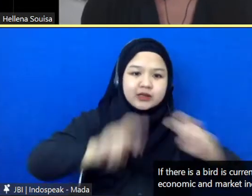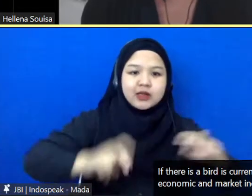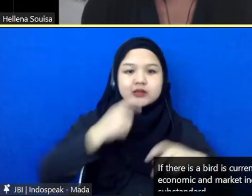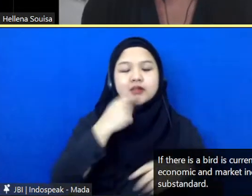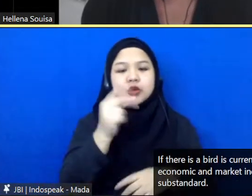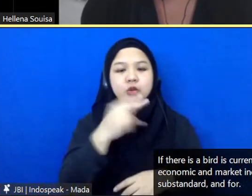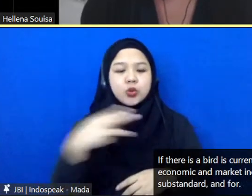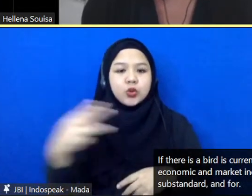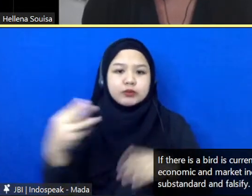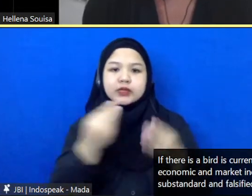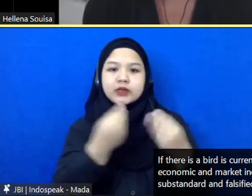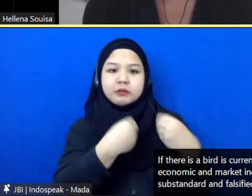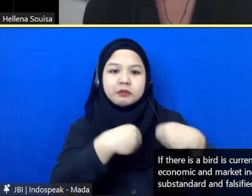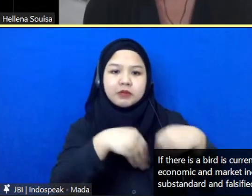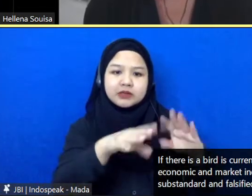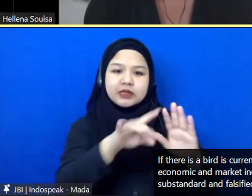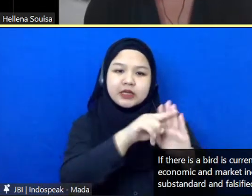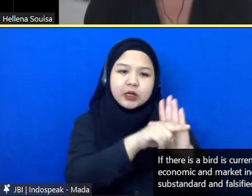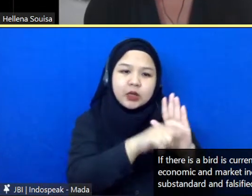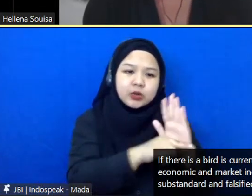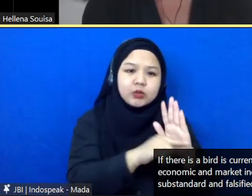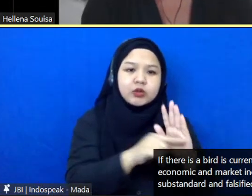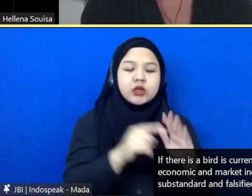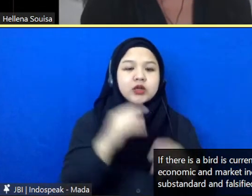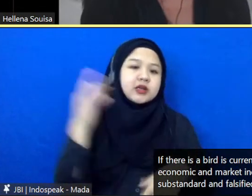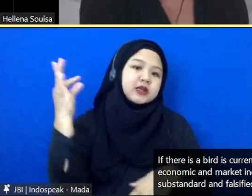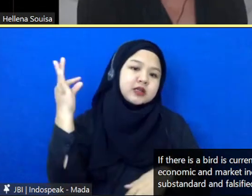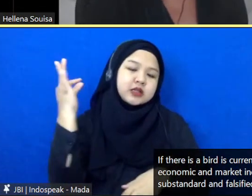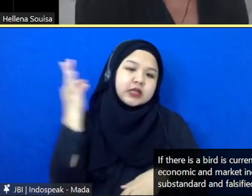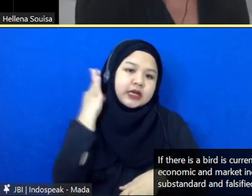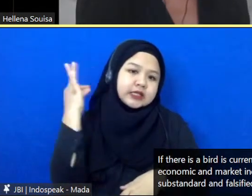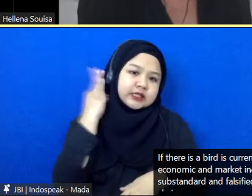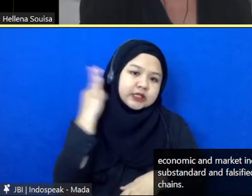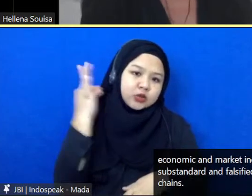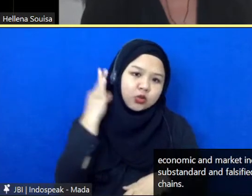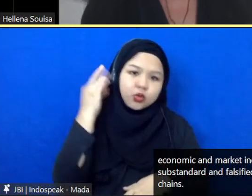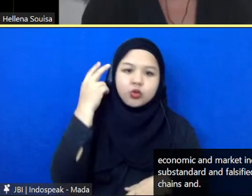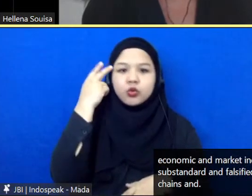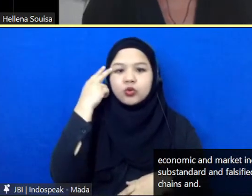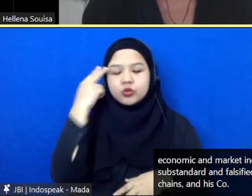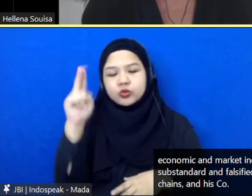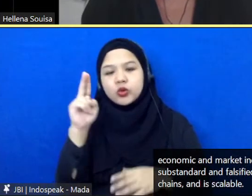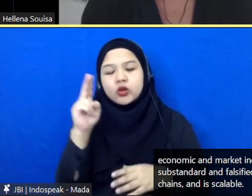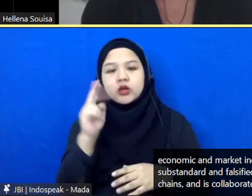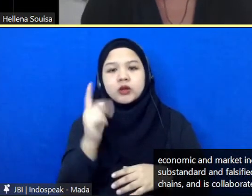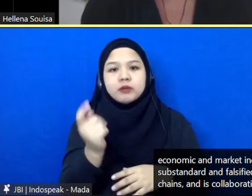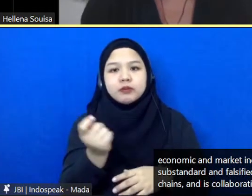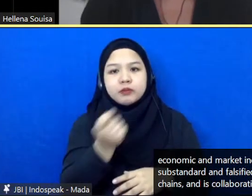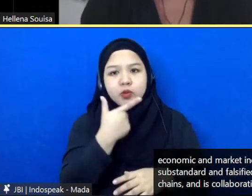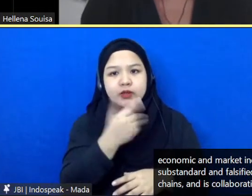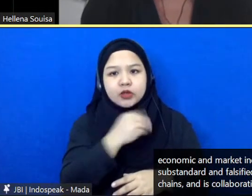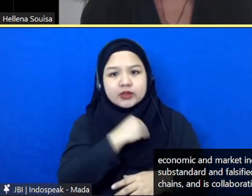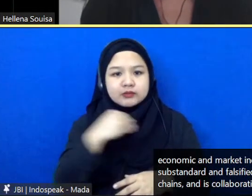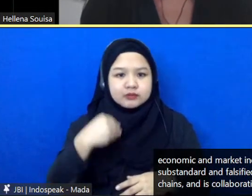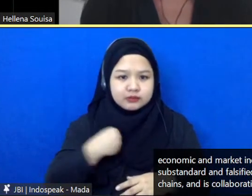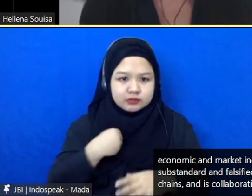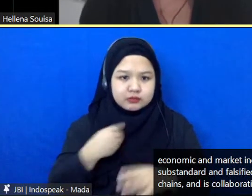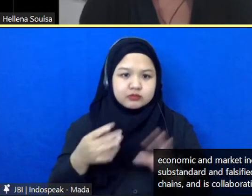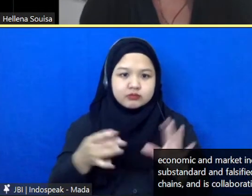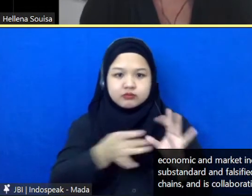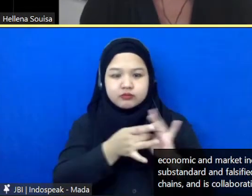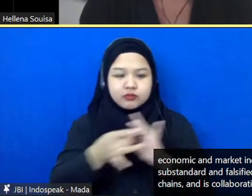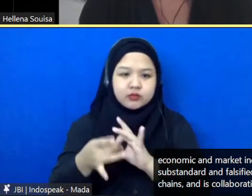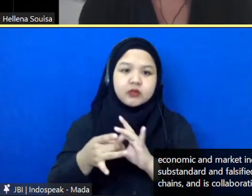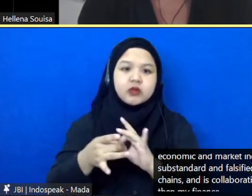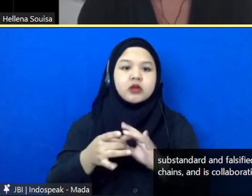and falsified medicines in national supply chains, and is collaborating with Badan Pengawas Obat dan